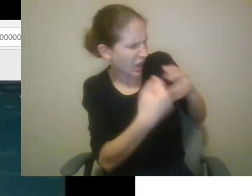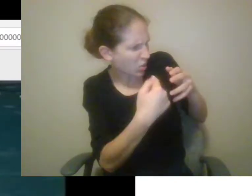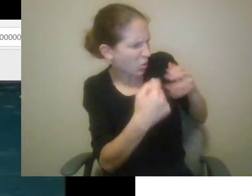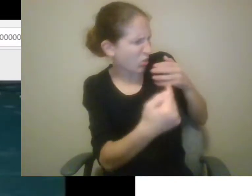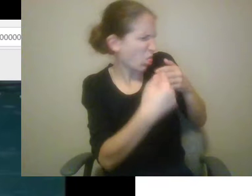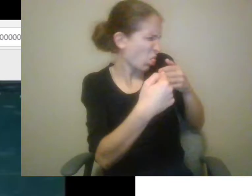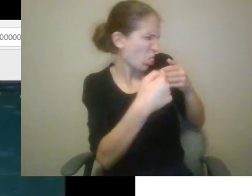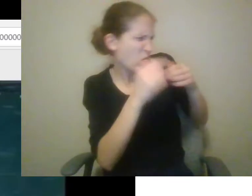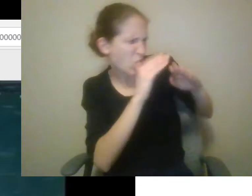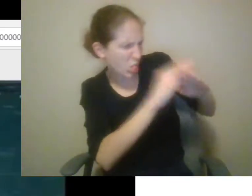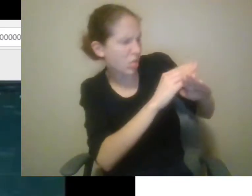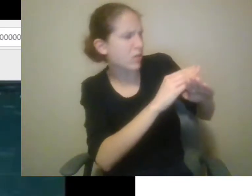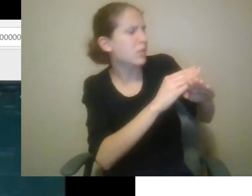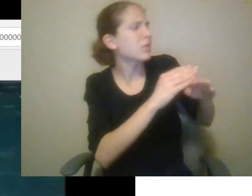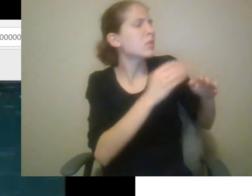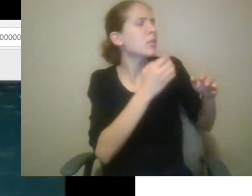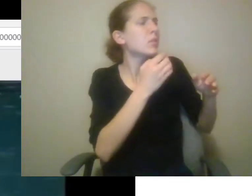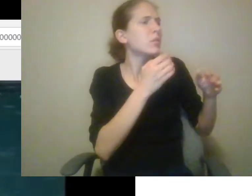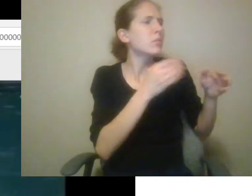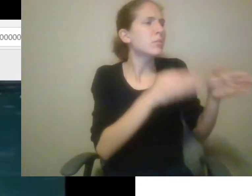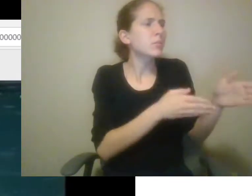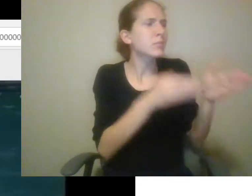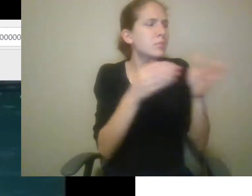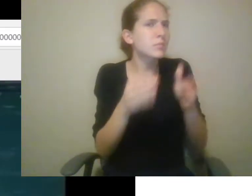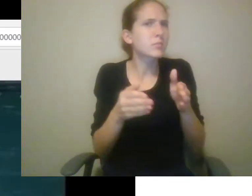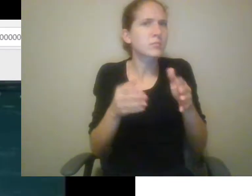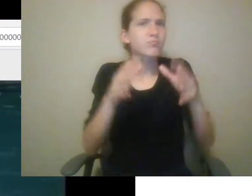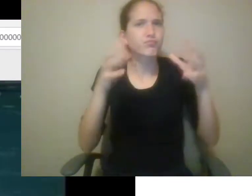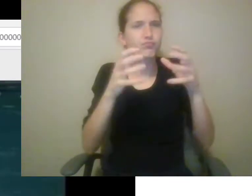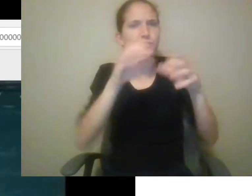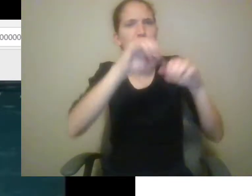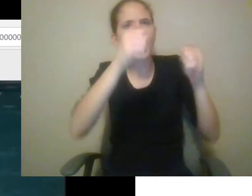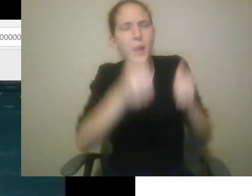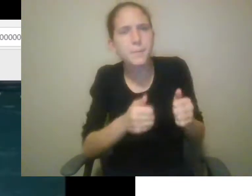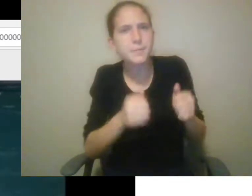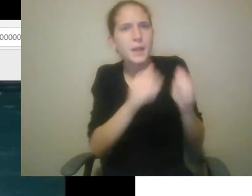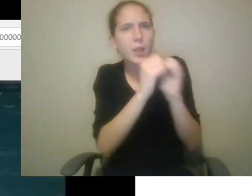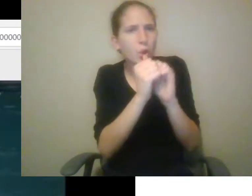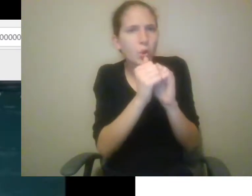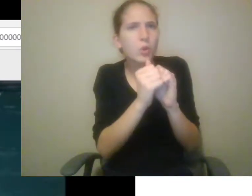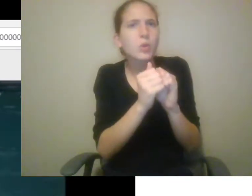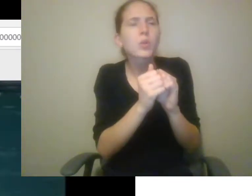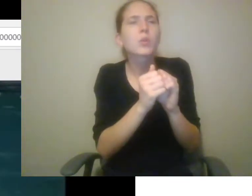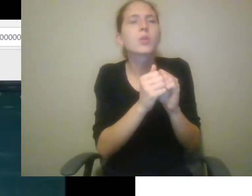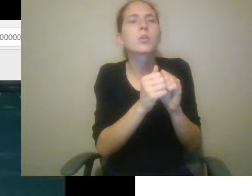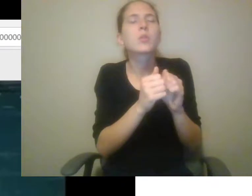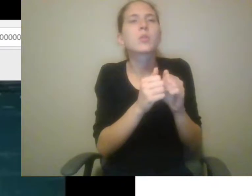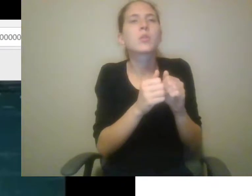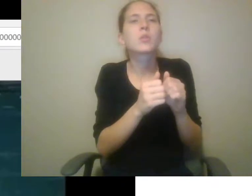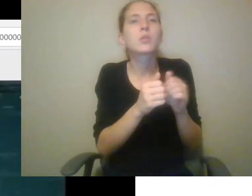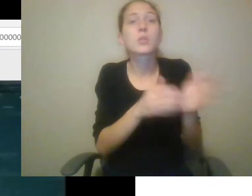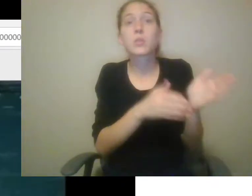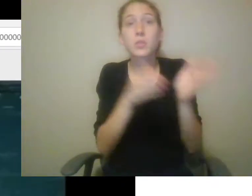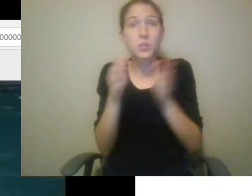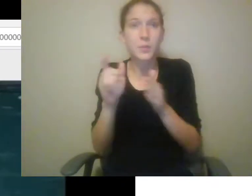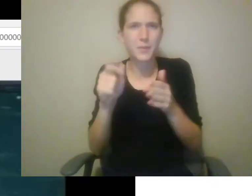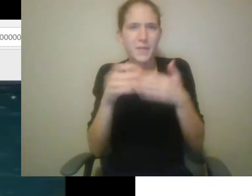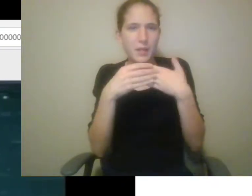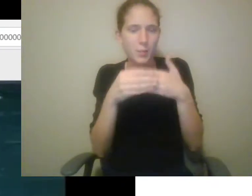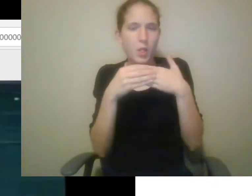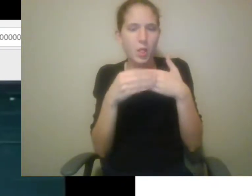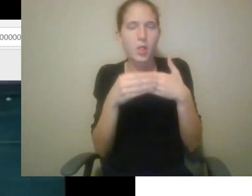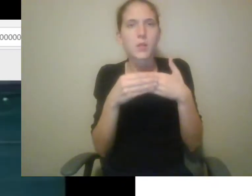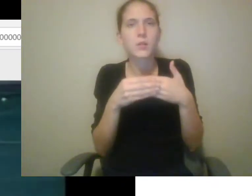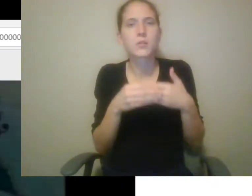the cell its shape, it holds it together, and it also has to be flexible while doing all this. It has to be able to have some give and take.